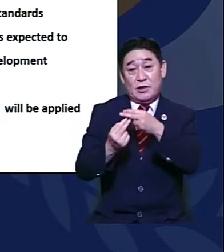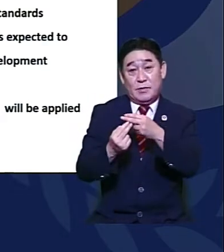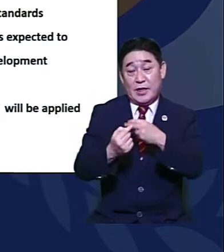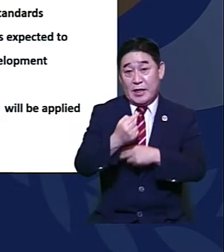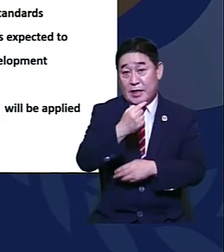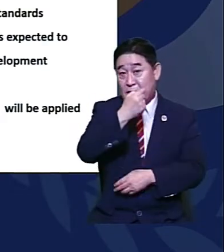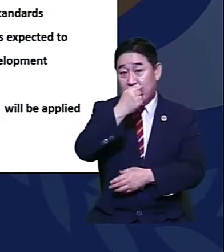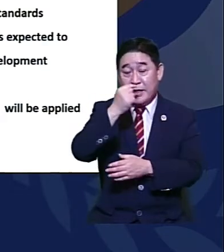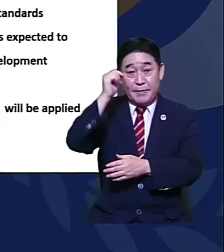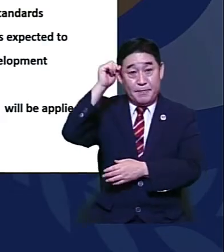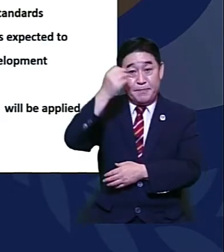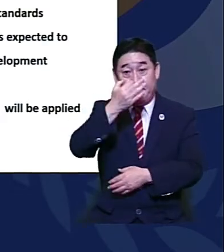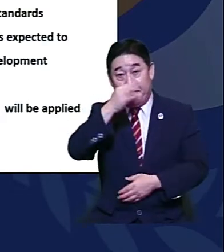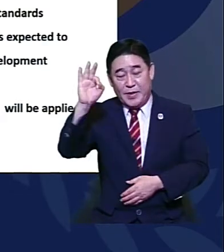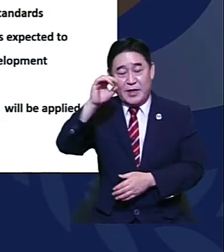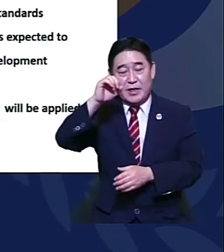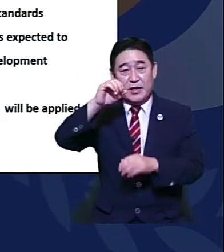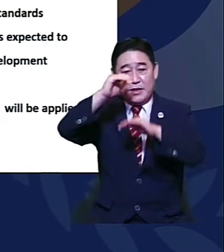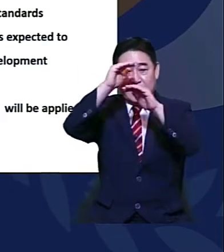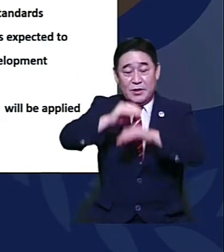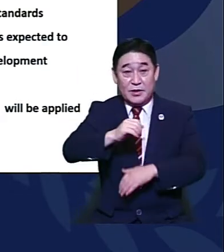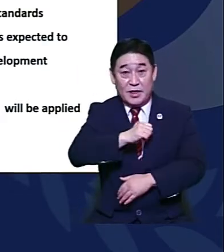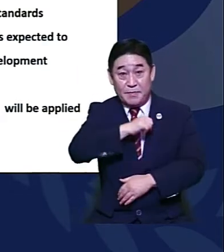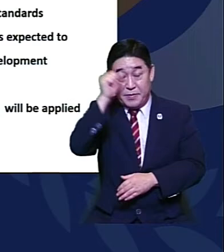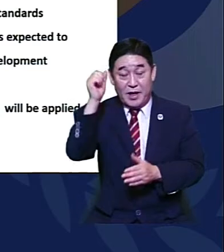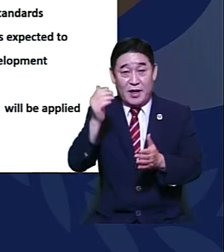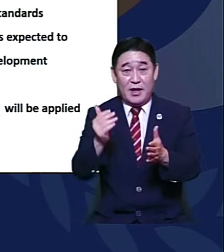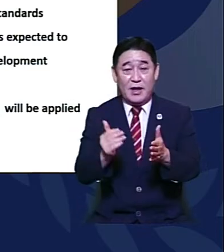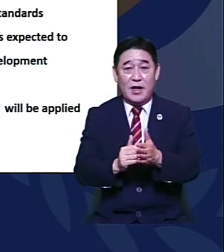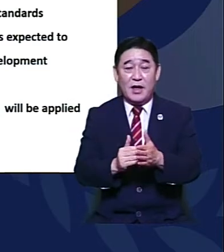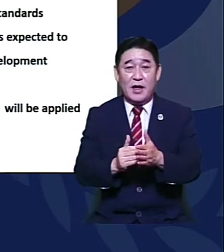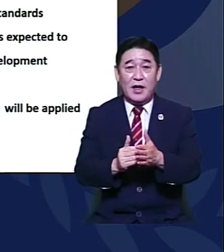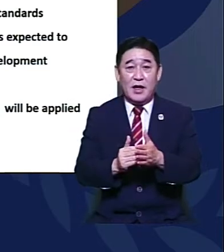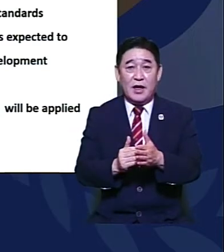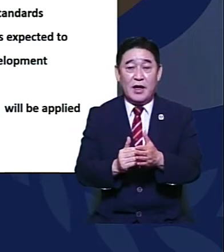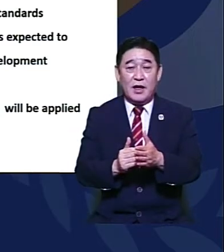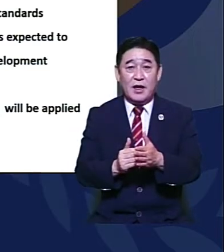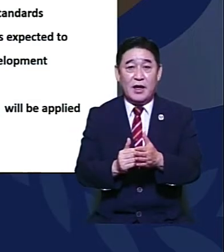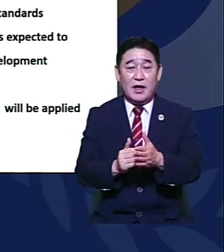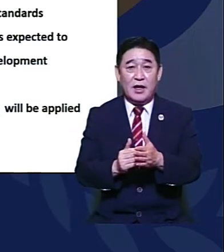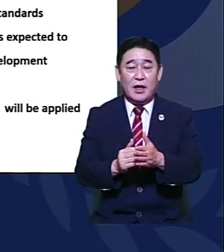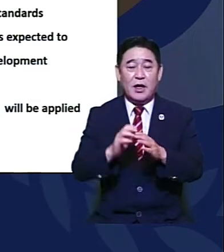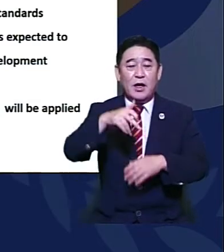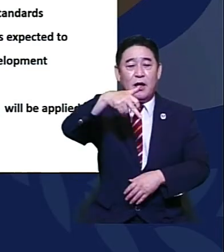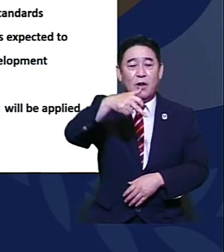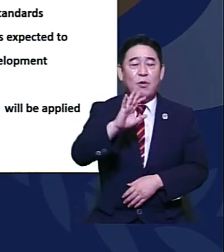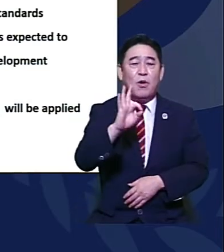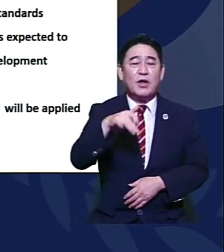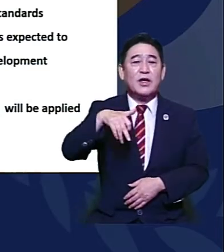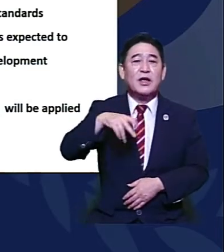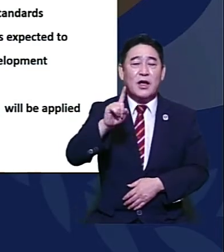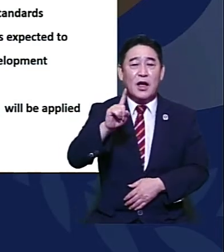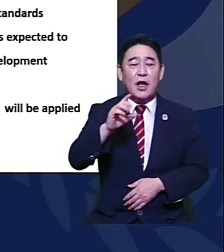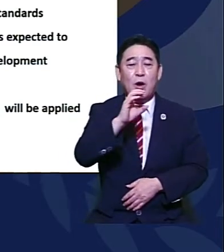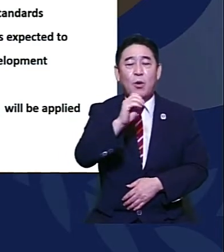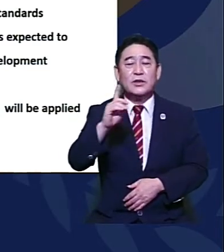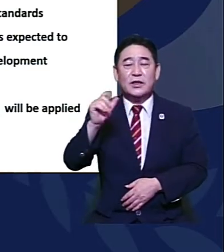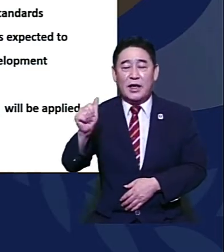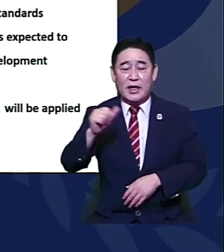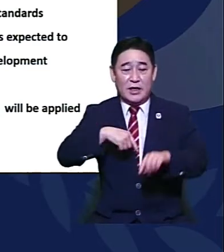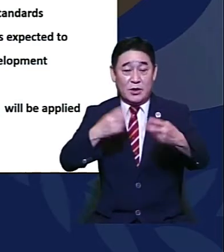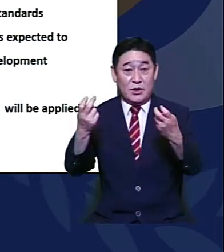accreditation reviewing stages. That means KOICA's ODA policy and